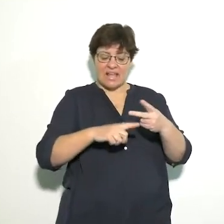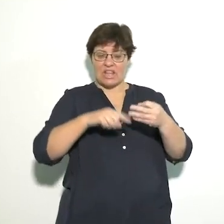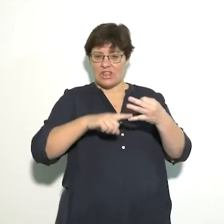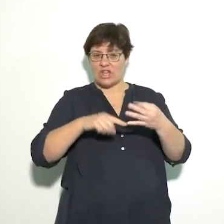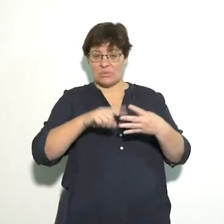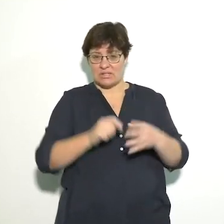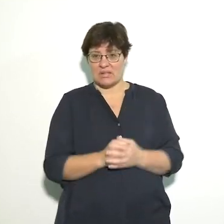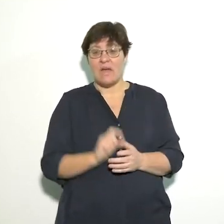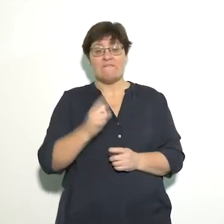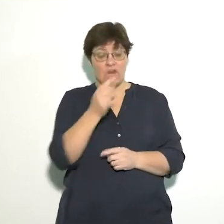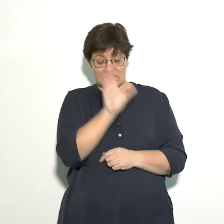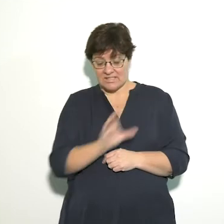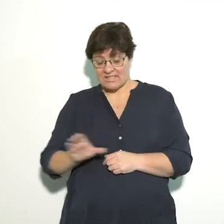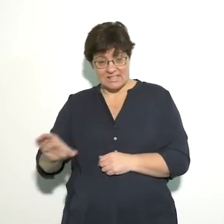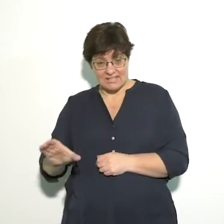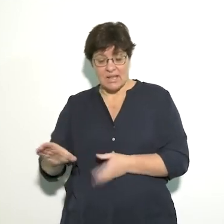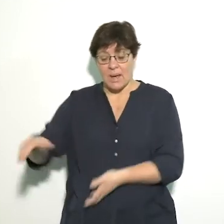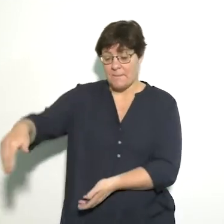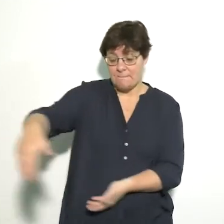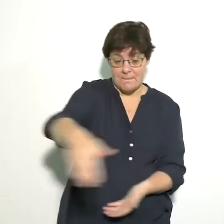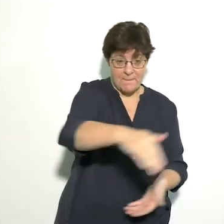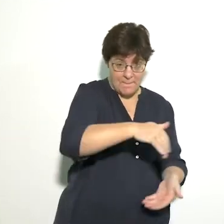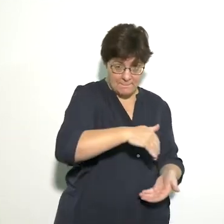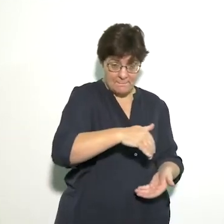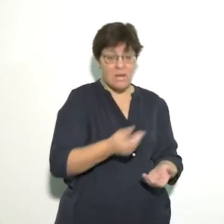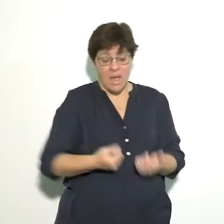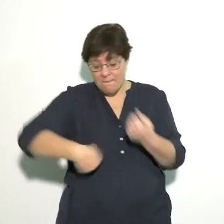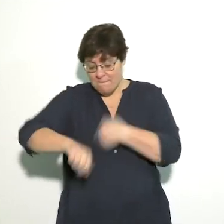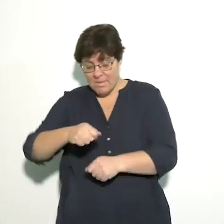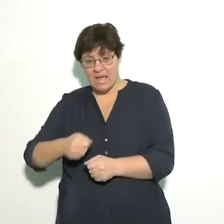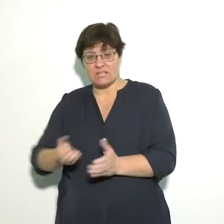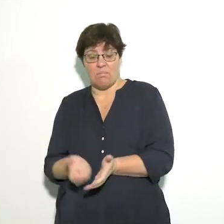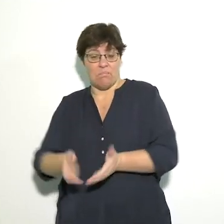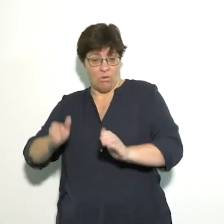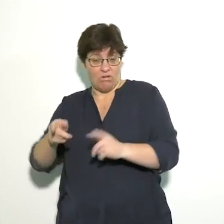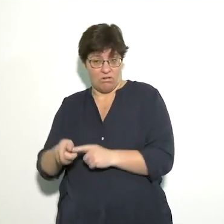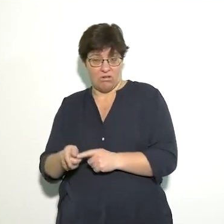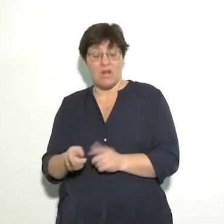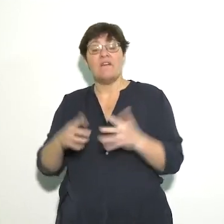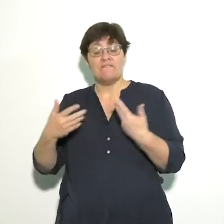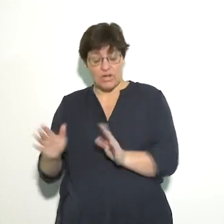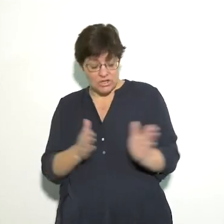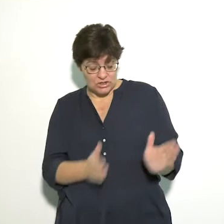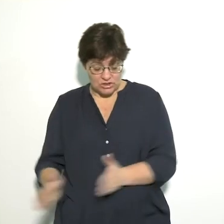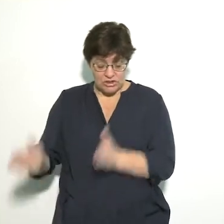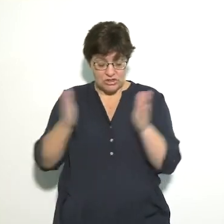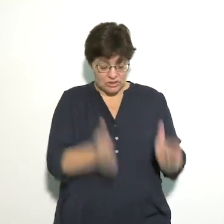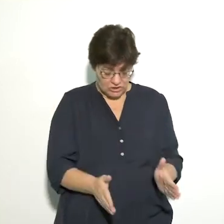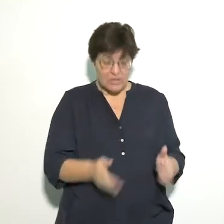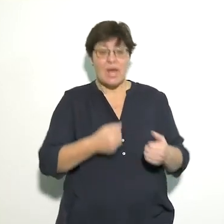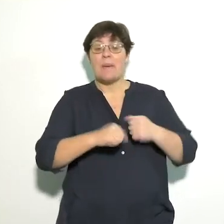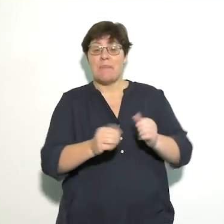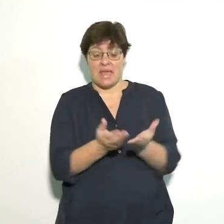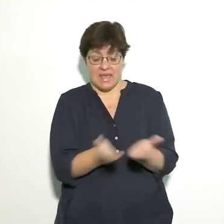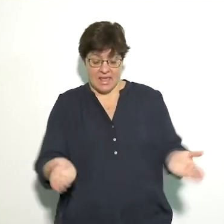you would need to have her collect all the ingredients and mix them in a bowl. Once she has done that, she needs to put them in her baking